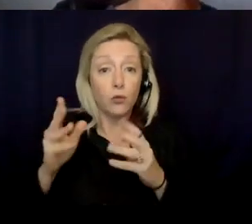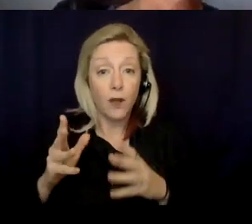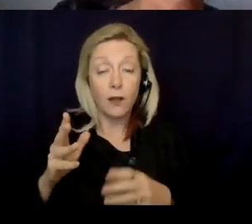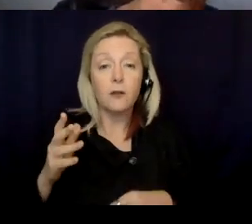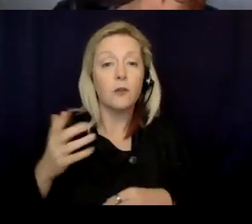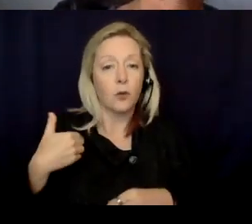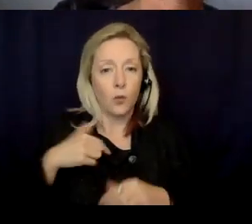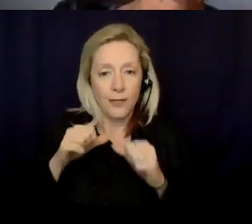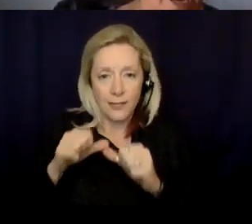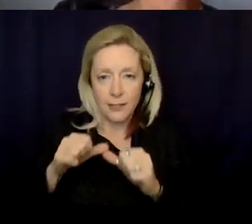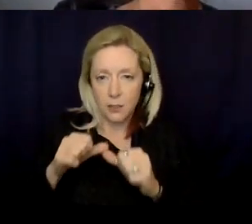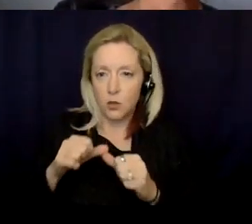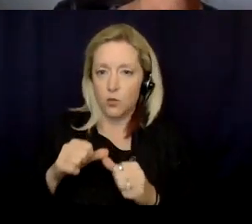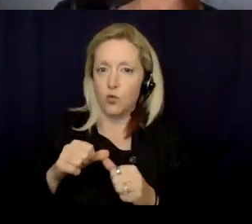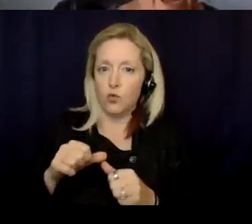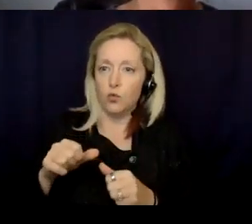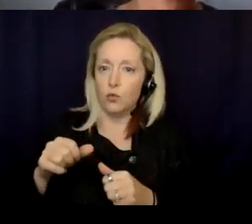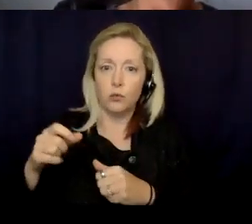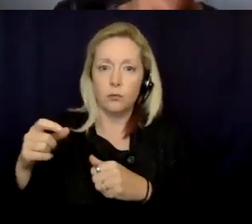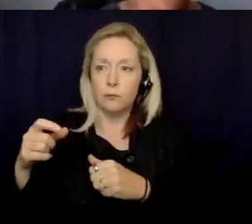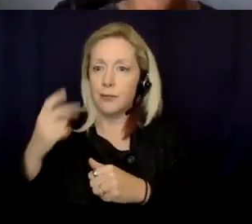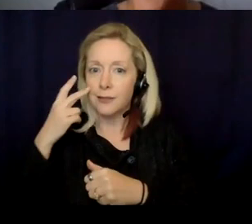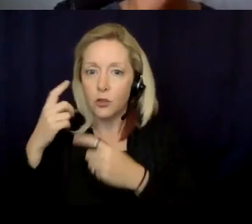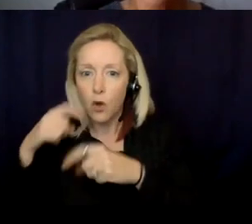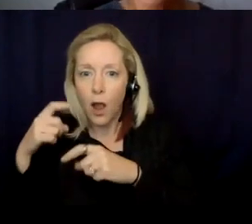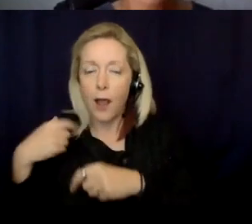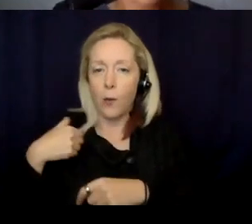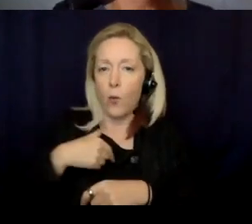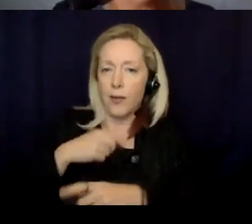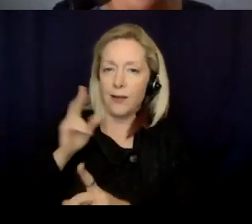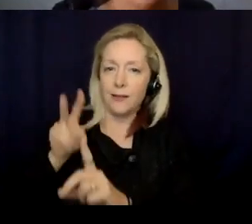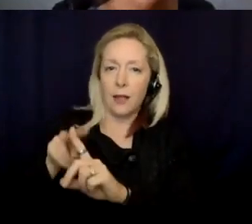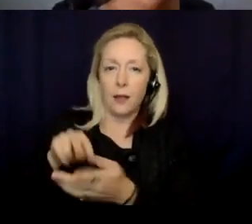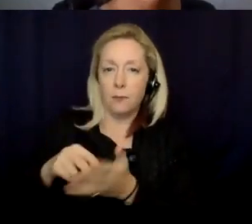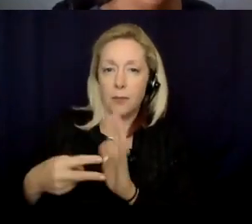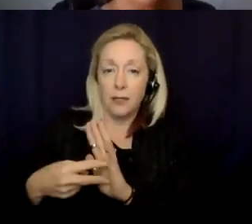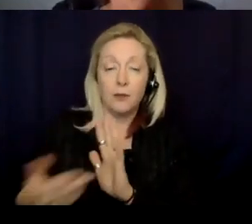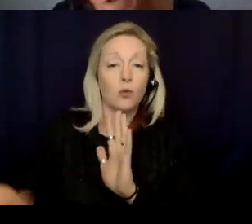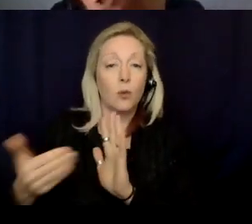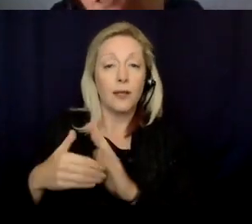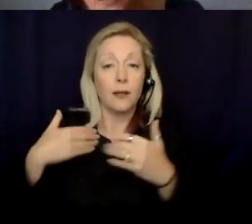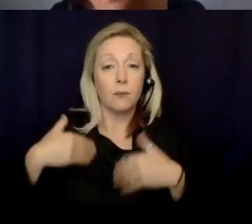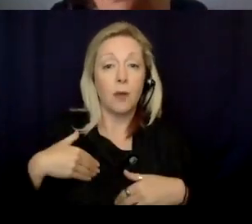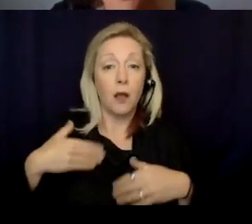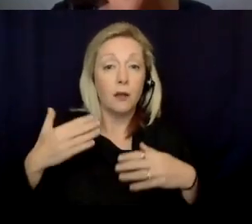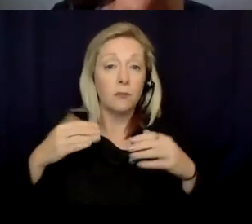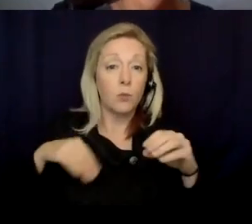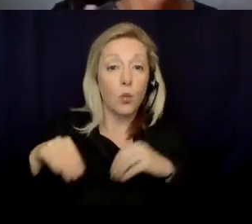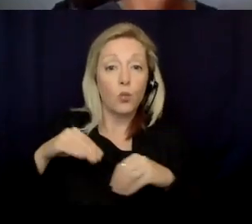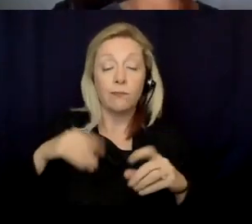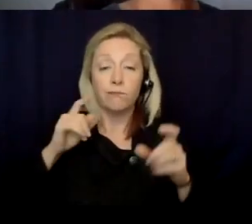interpret those needs and desires from the behaviors. So we're going to be looking at their body movements, their facial